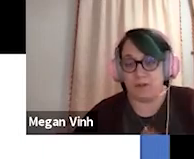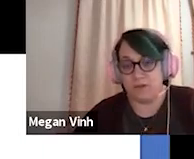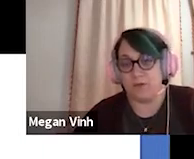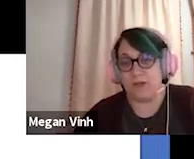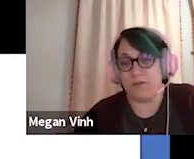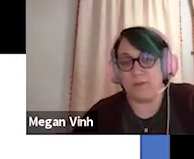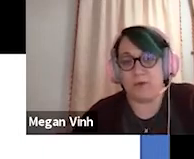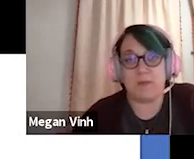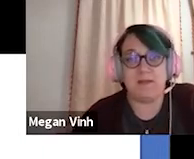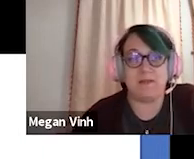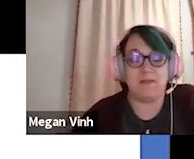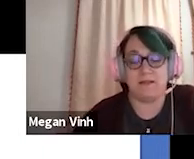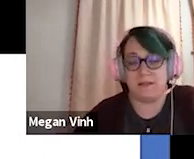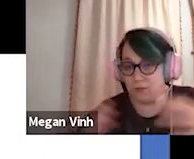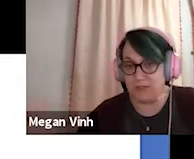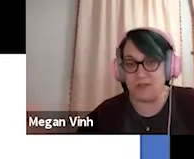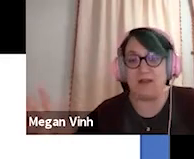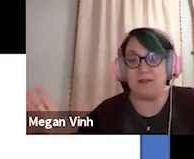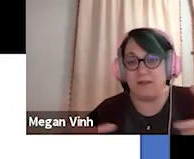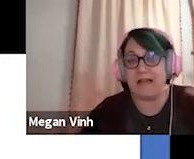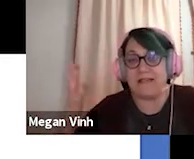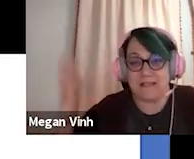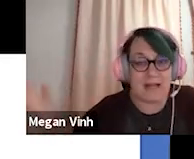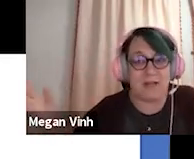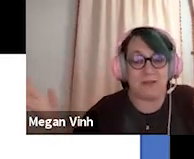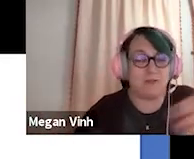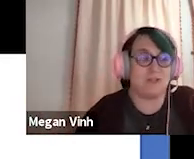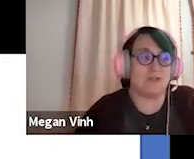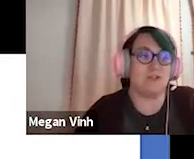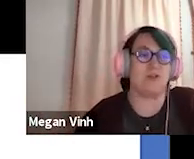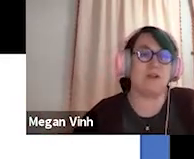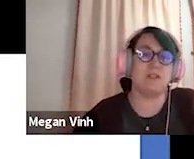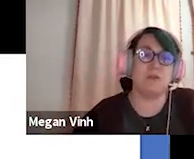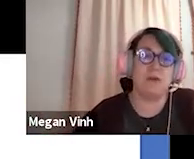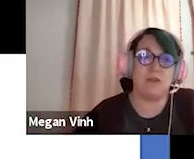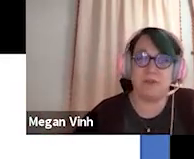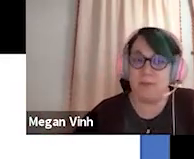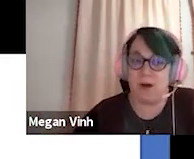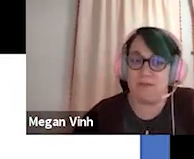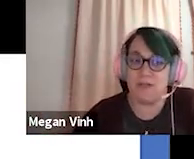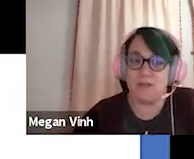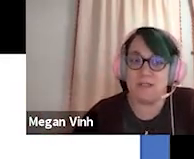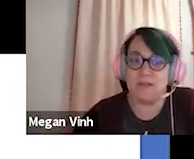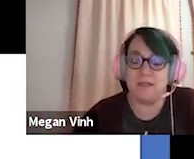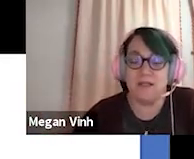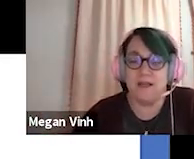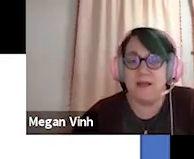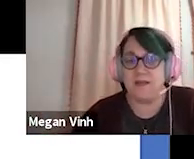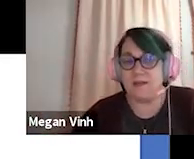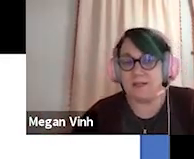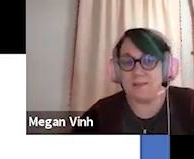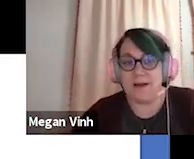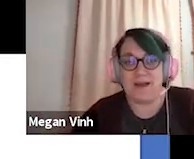when you're excluded from those pieces, at least the and that is exactly what the research has shown. And so we have a three-part video series that talks about how you can